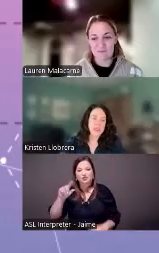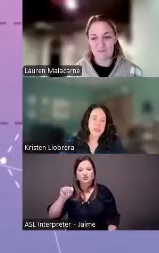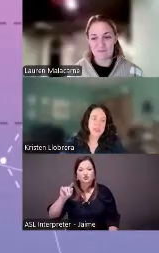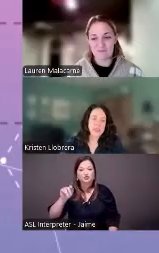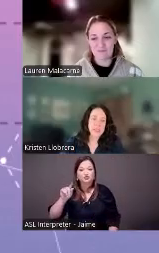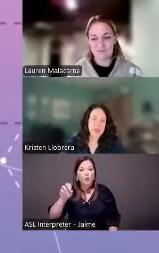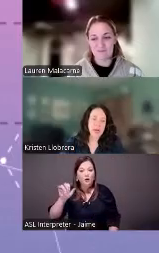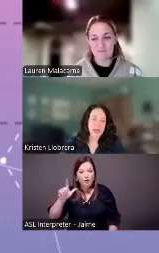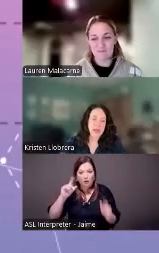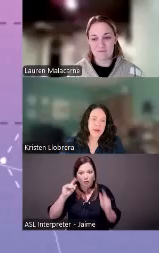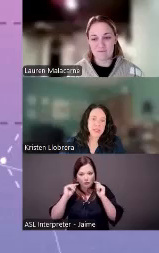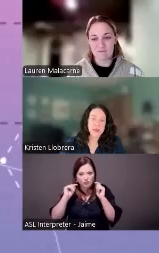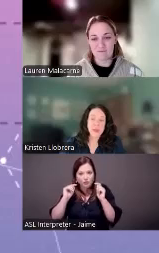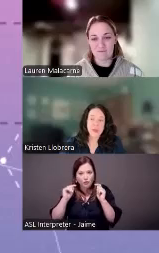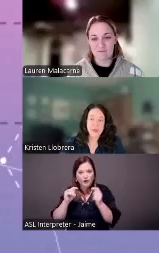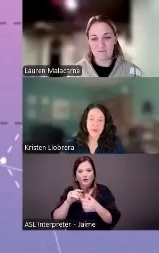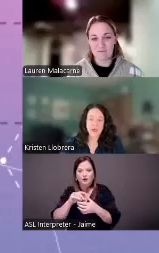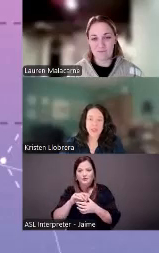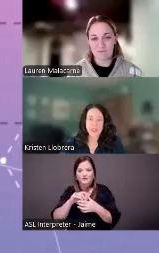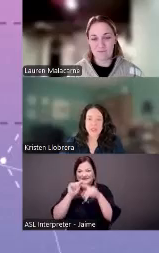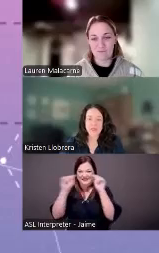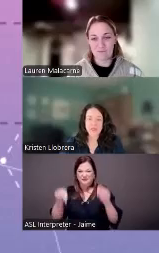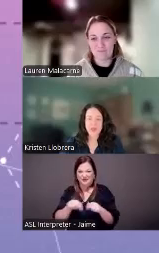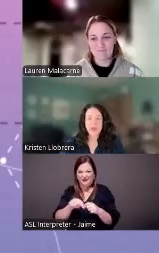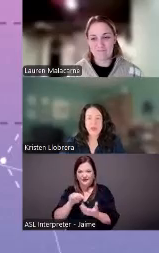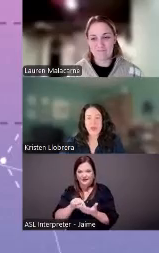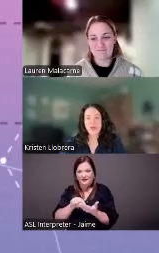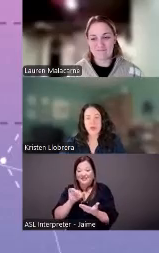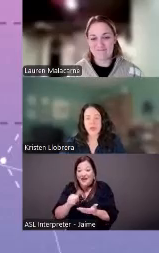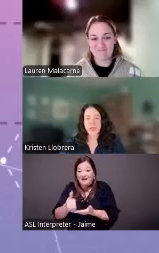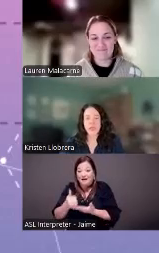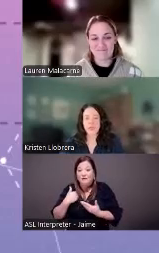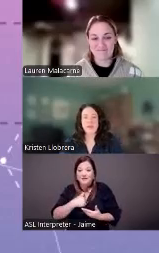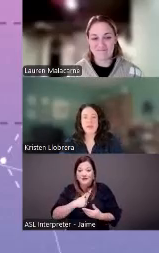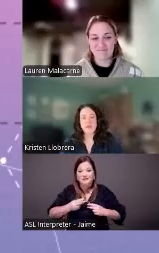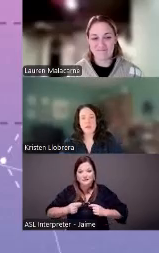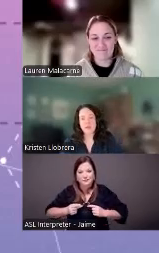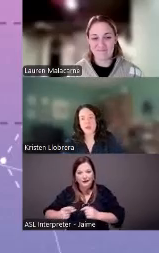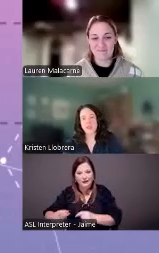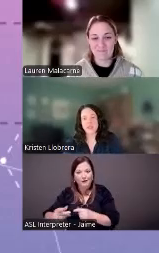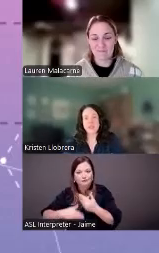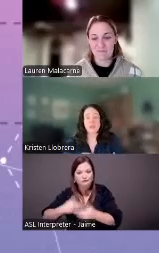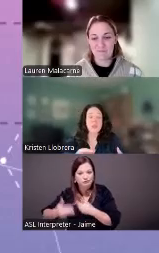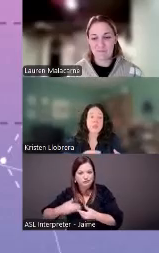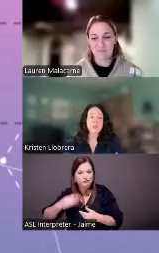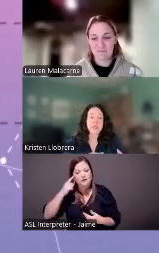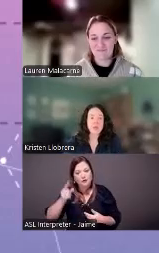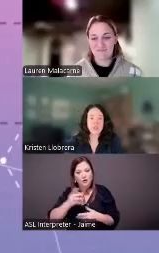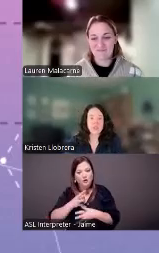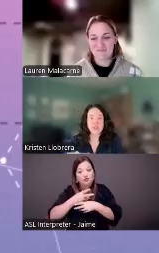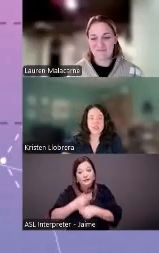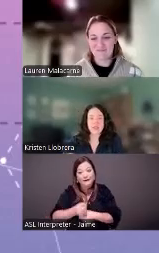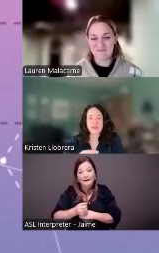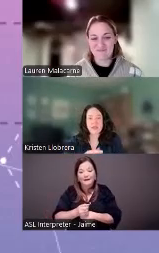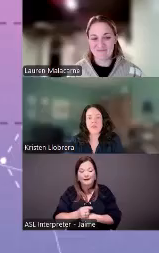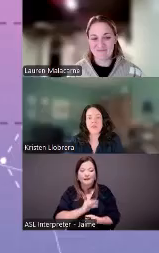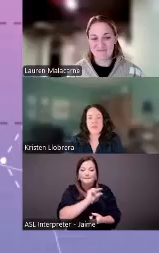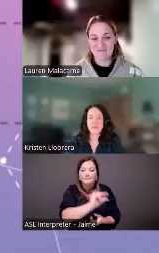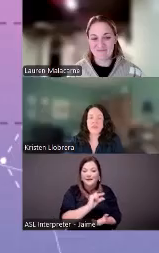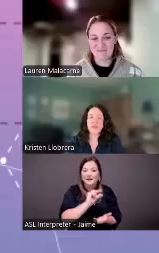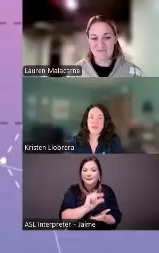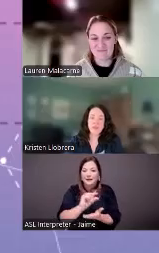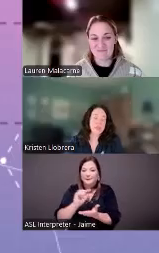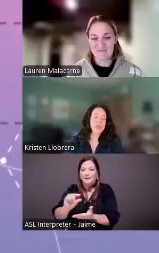also helped us kind of speed up the process of creating these little mini modules that